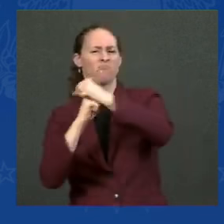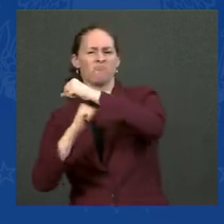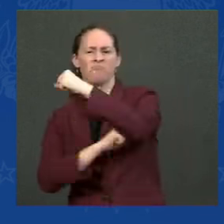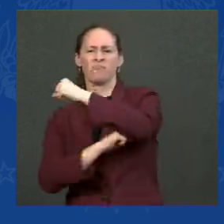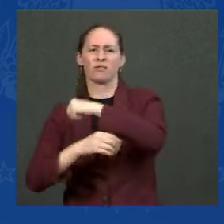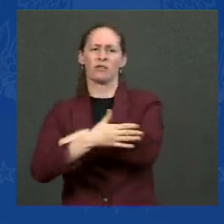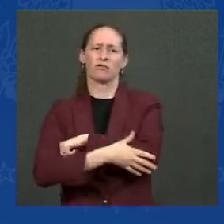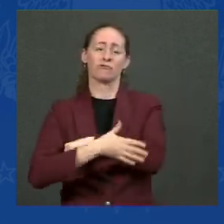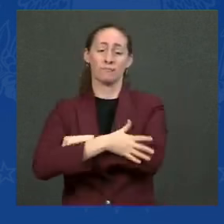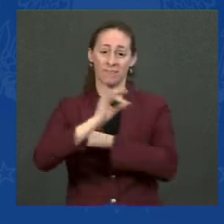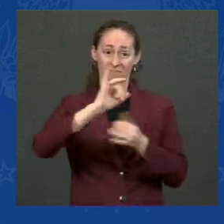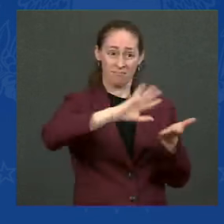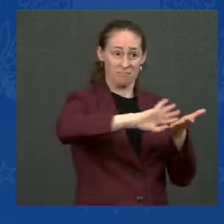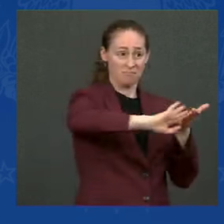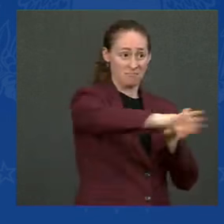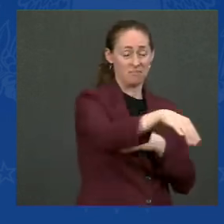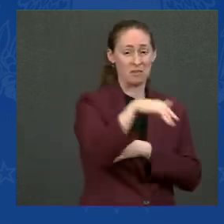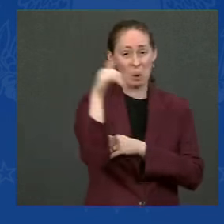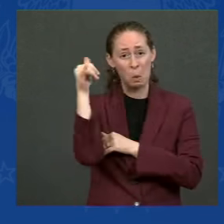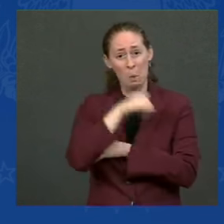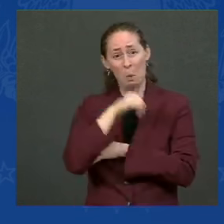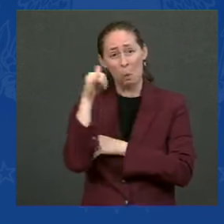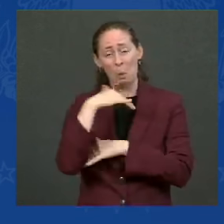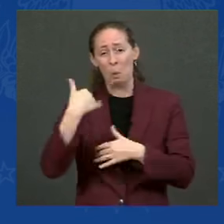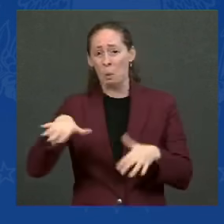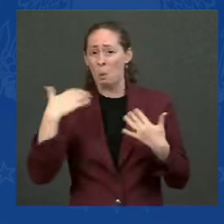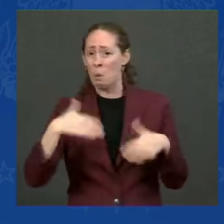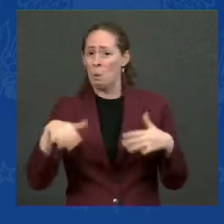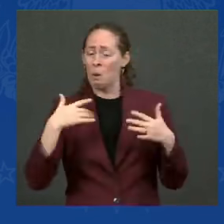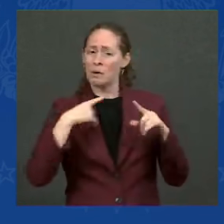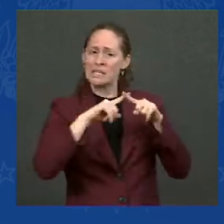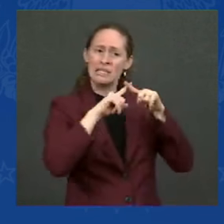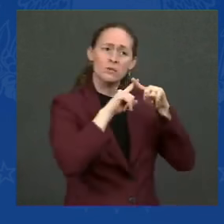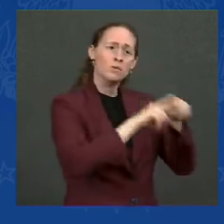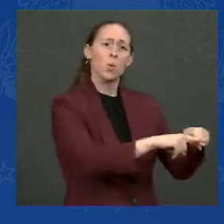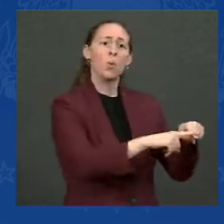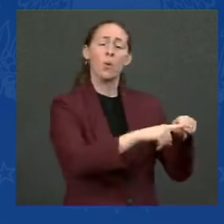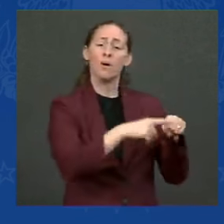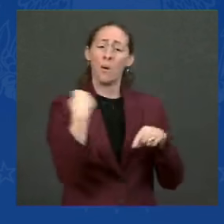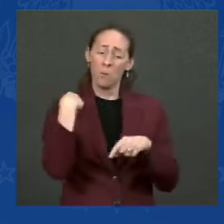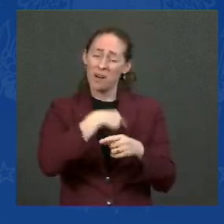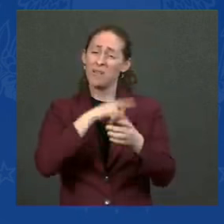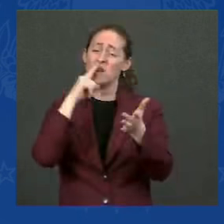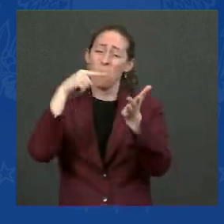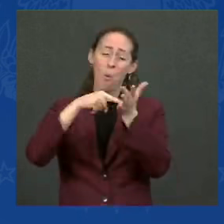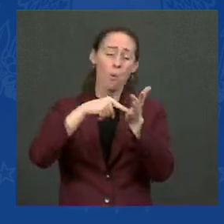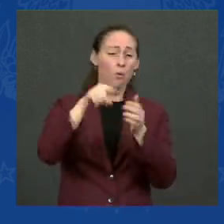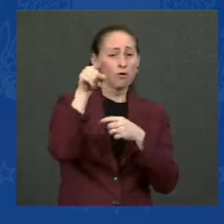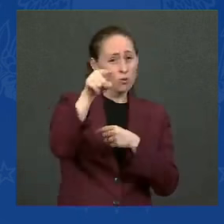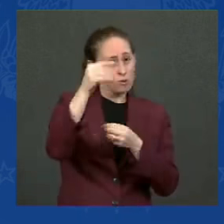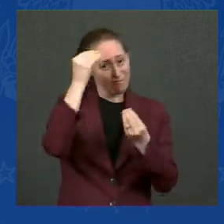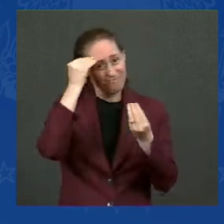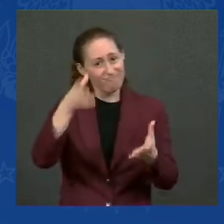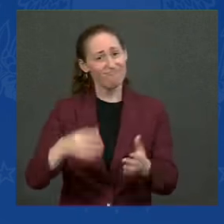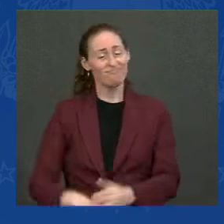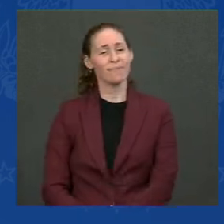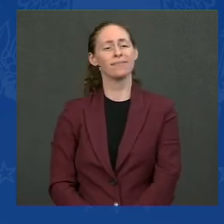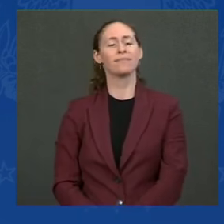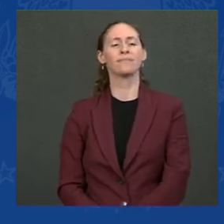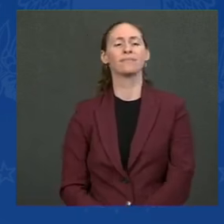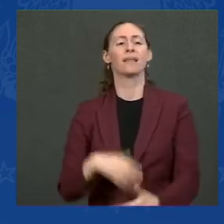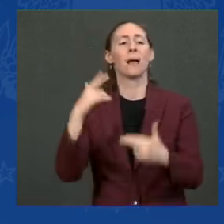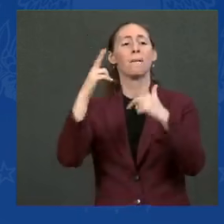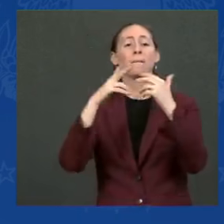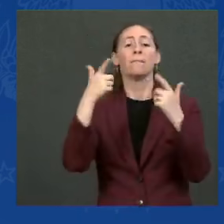would not have a middle class in America. So everybody owes you all. You know, you're constructing buildings for some of America's